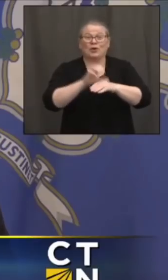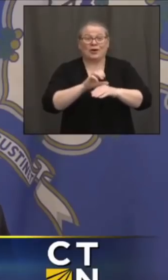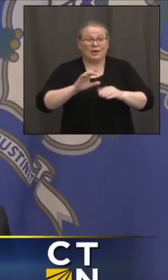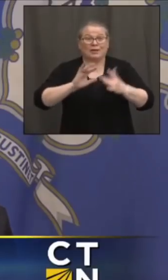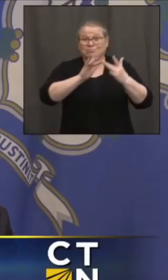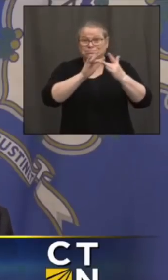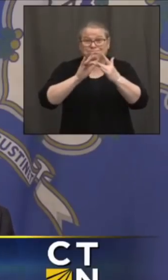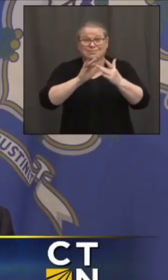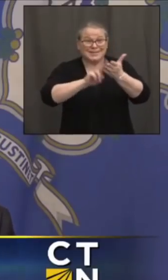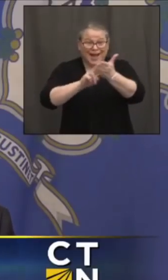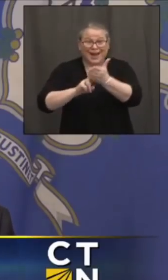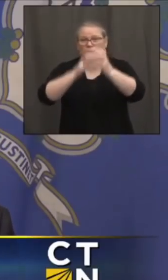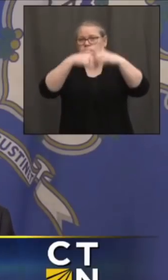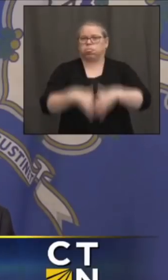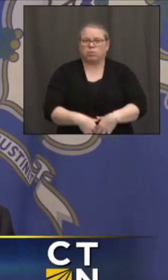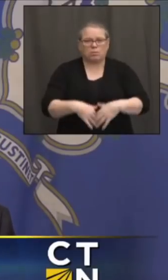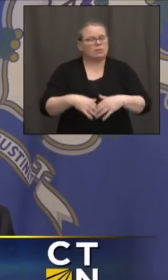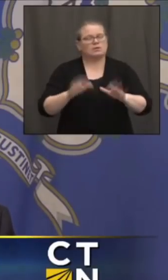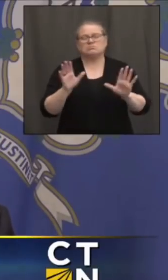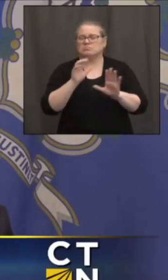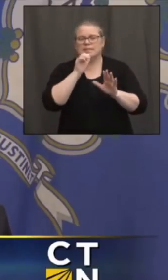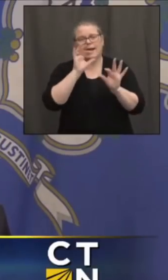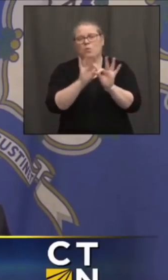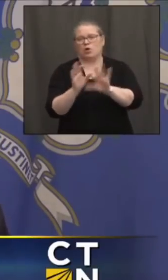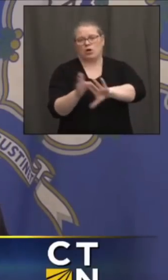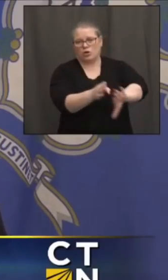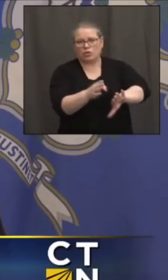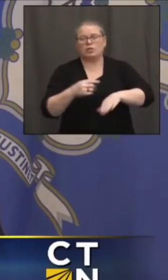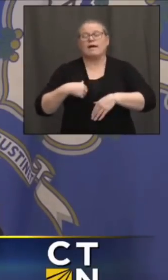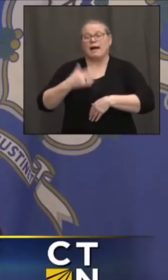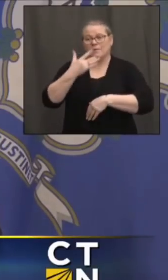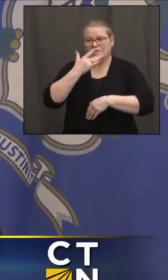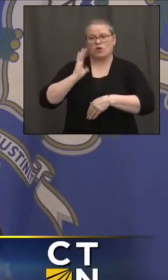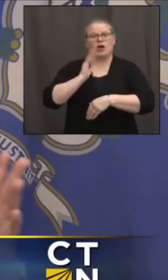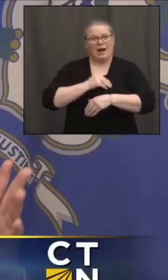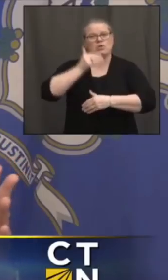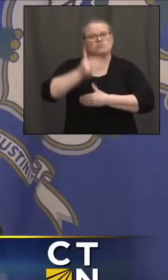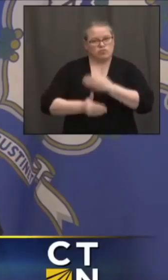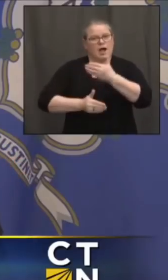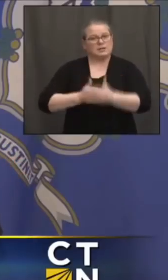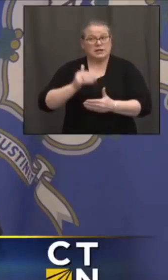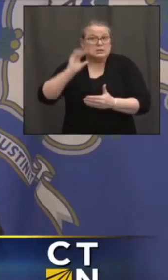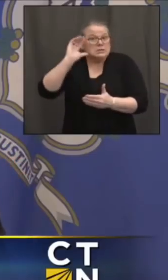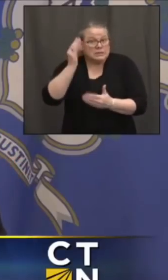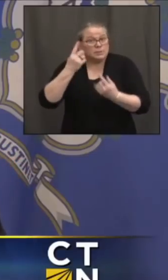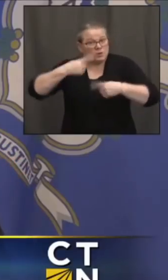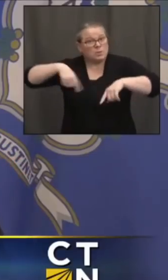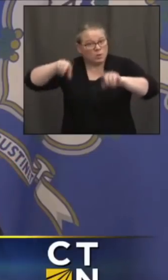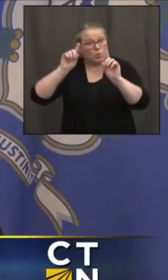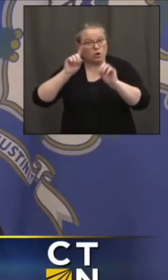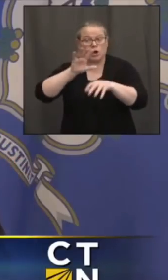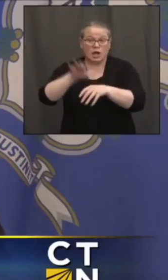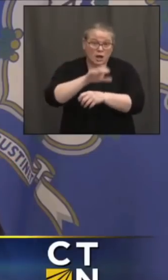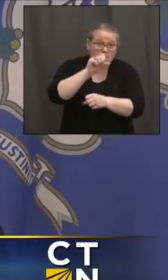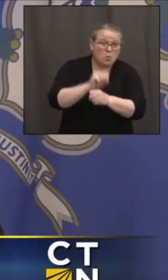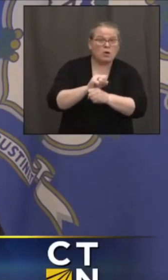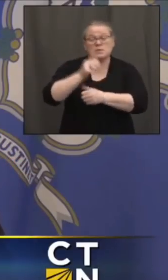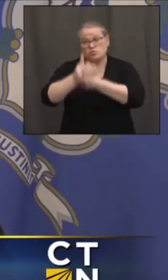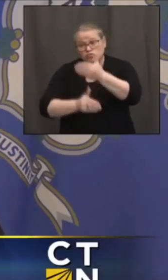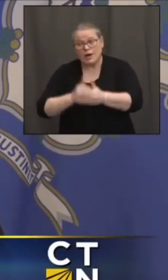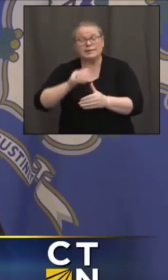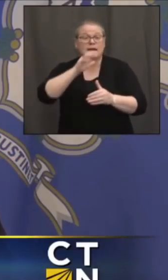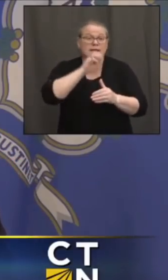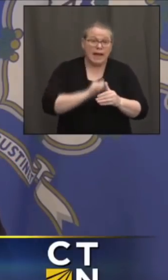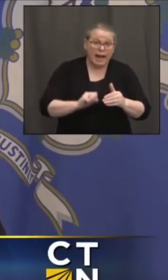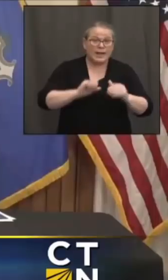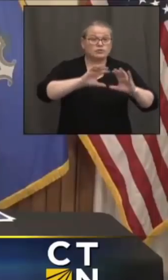go. I think it's worked pretty well by appointment on a process as we slowly open up by age group has made a big difference for